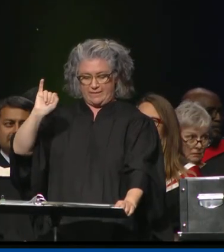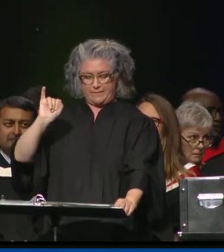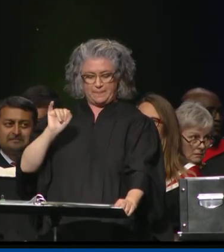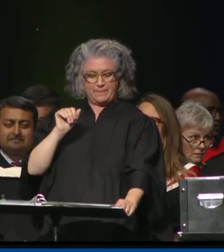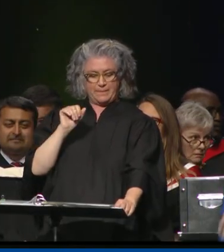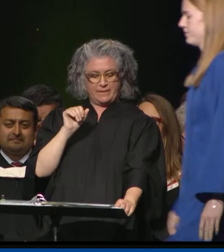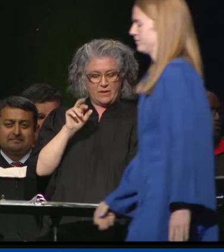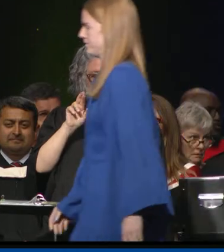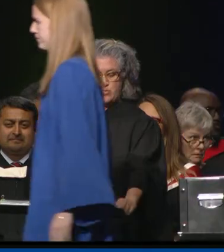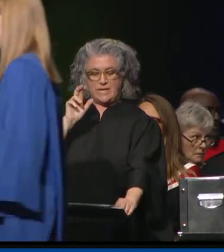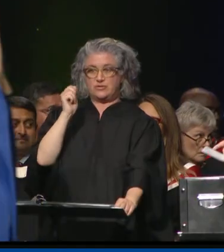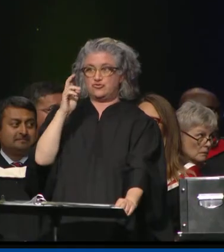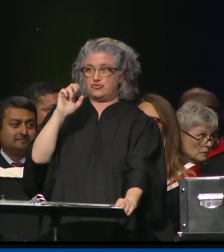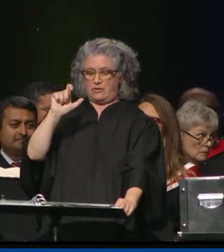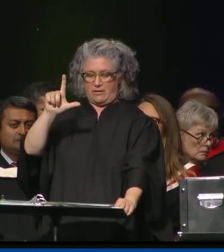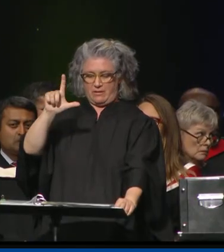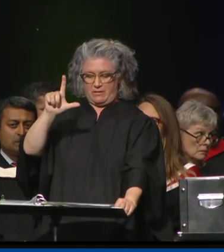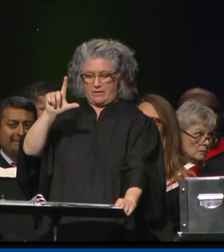Rachel Seeley.